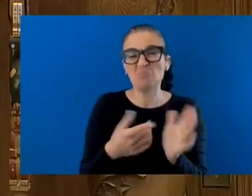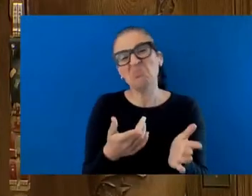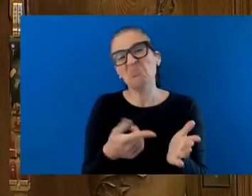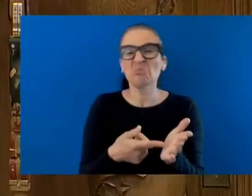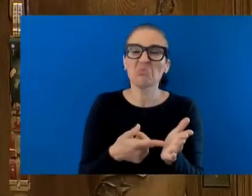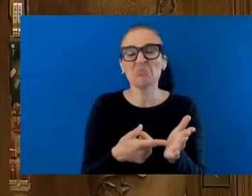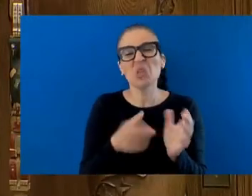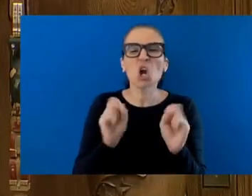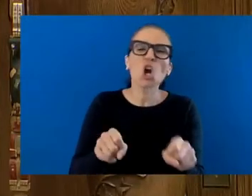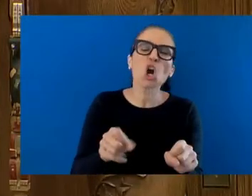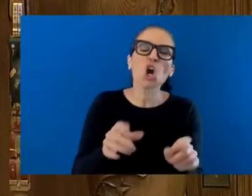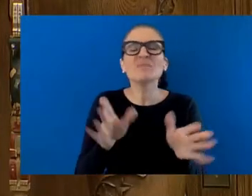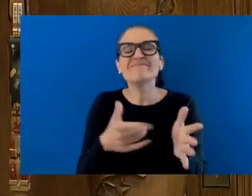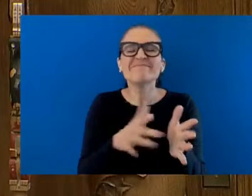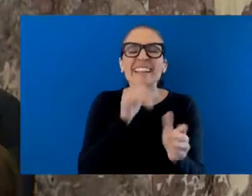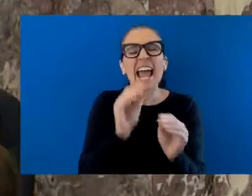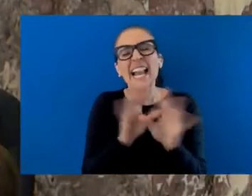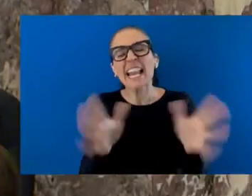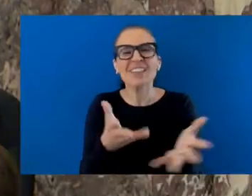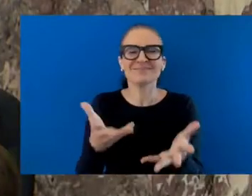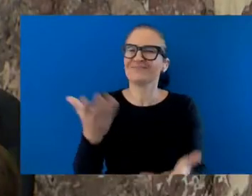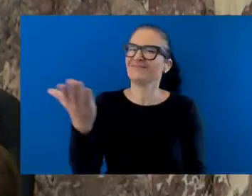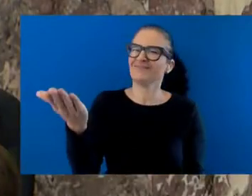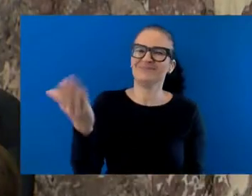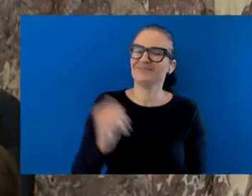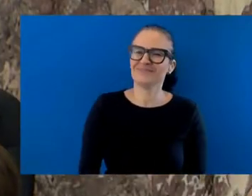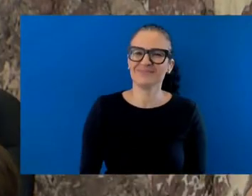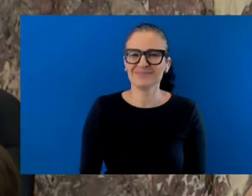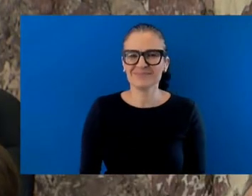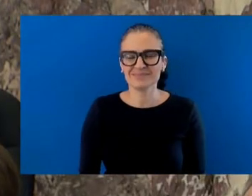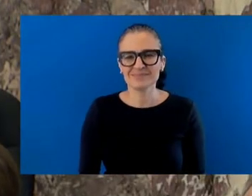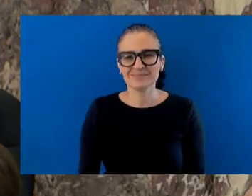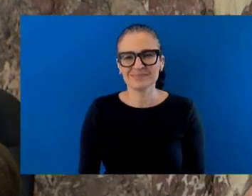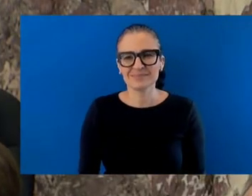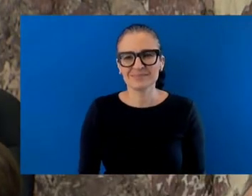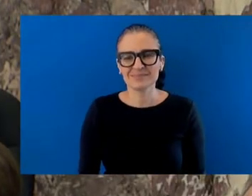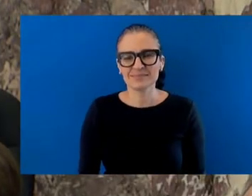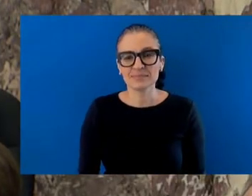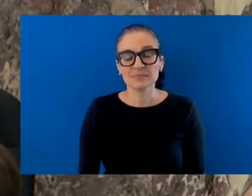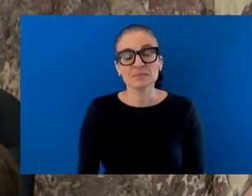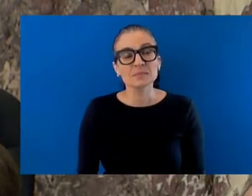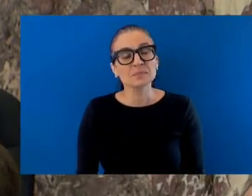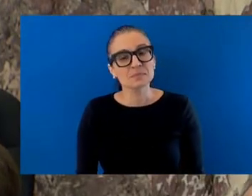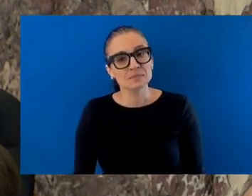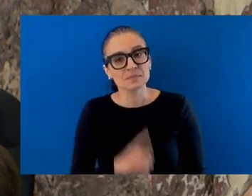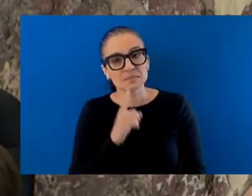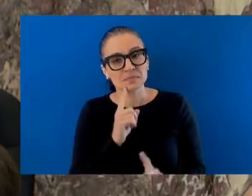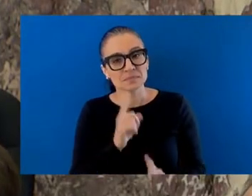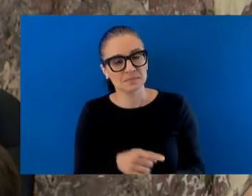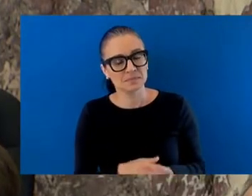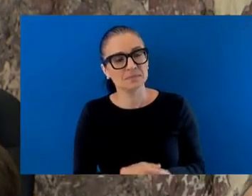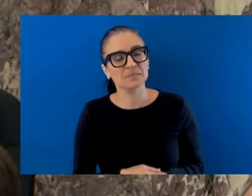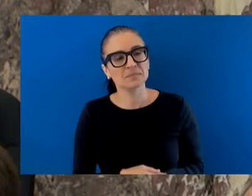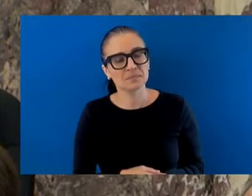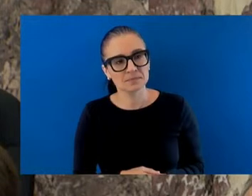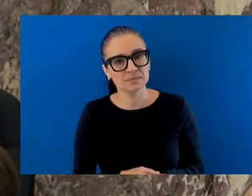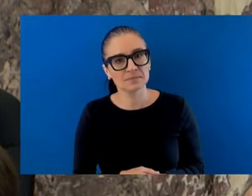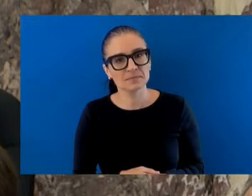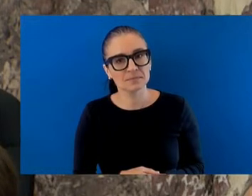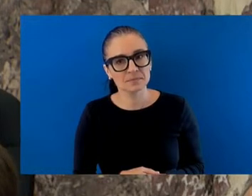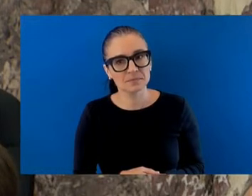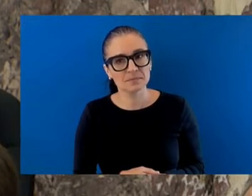Minister. Well, thank you, Honourable Speaker. And the opposition now is opposed to the bringing in